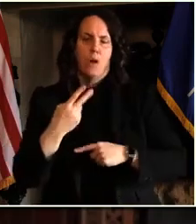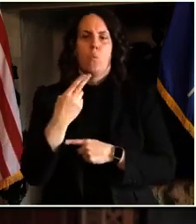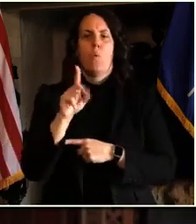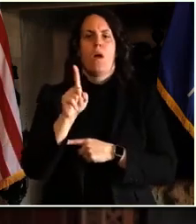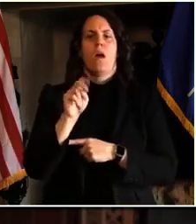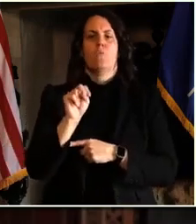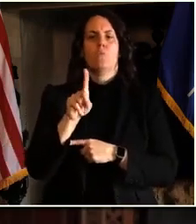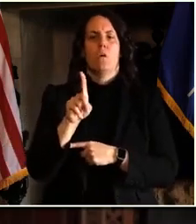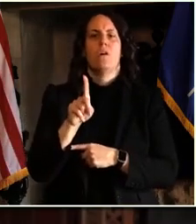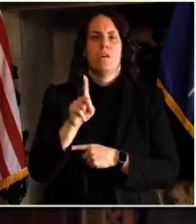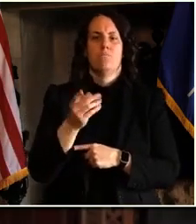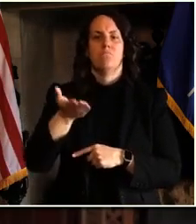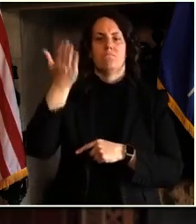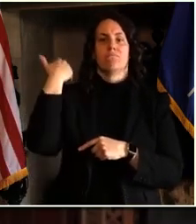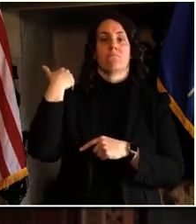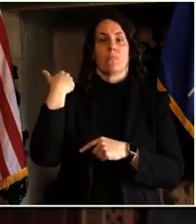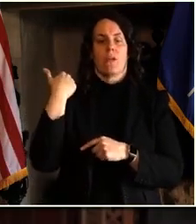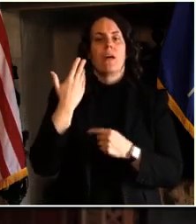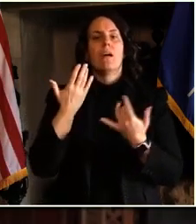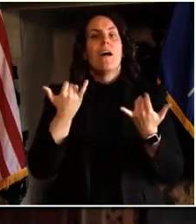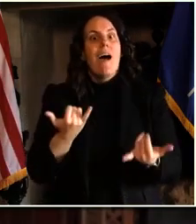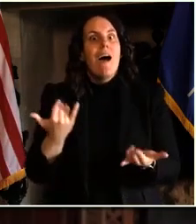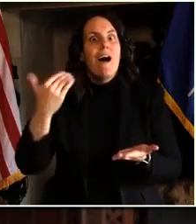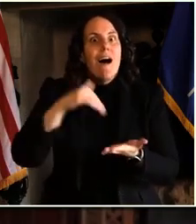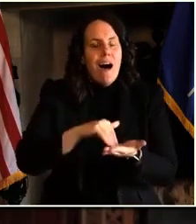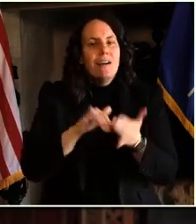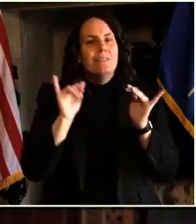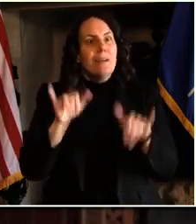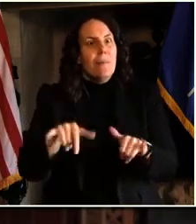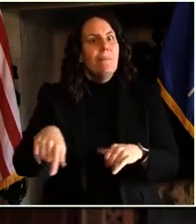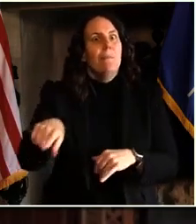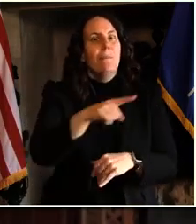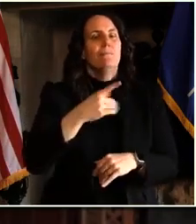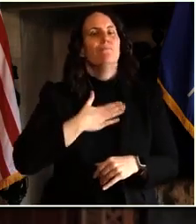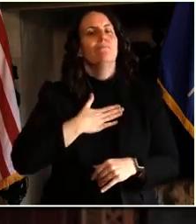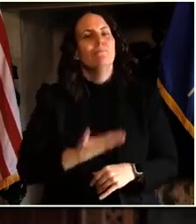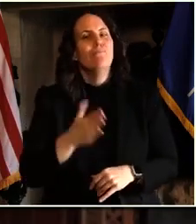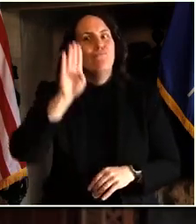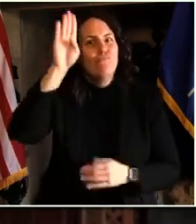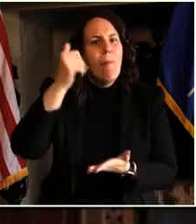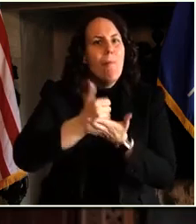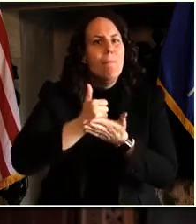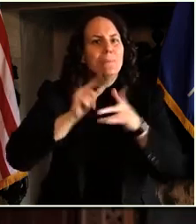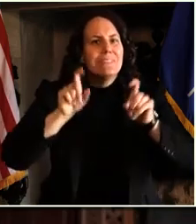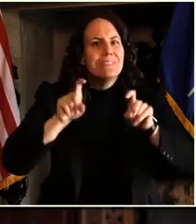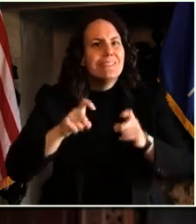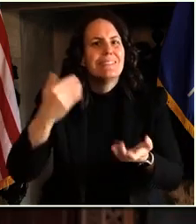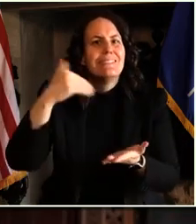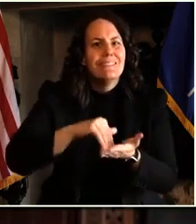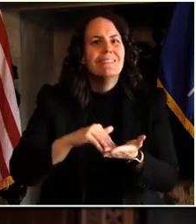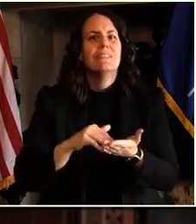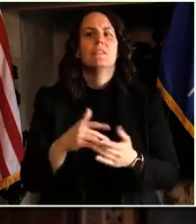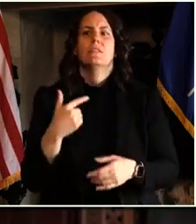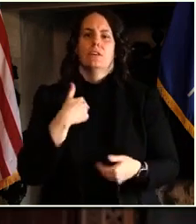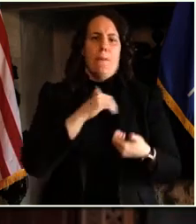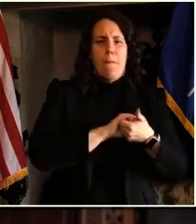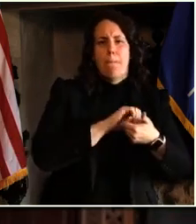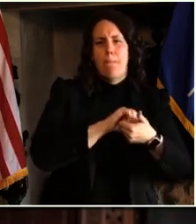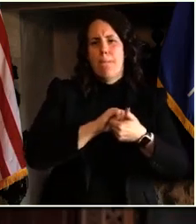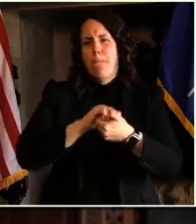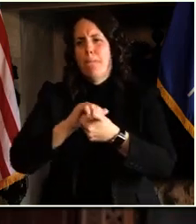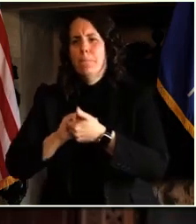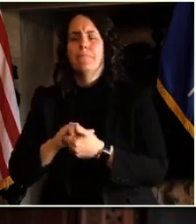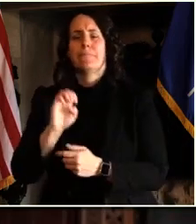them. Our lab capacity strike team has welcomed the expertise and insight of leaders from Epic Systems, the Wisconsin State Lab